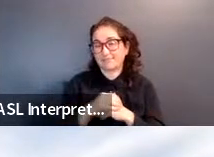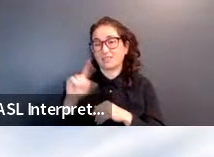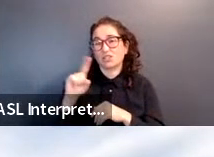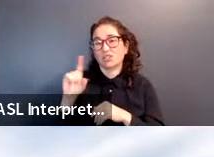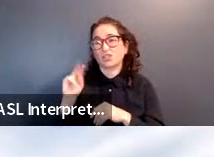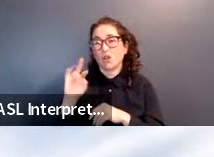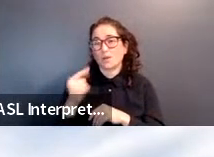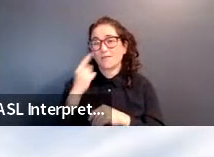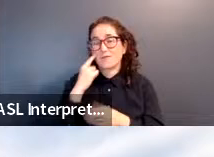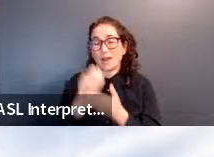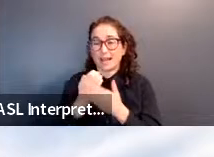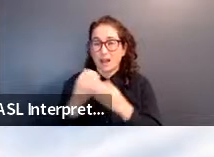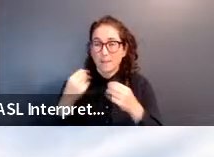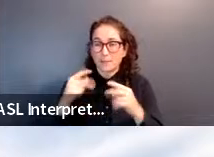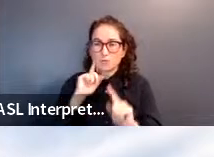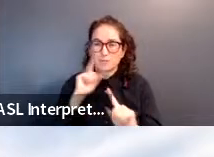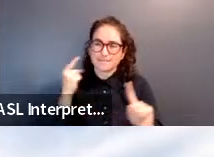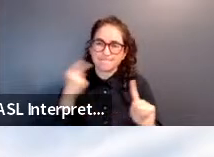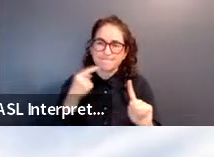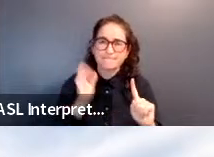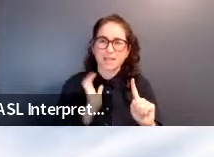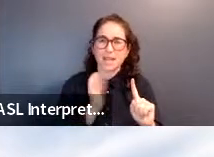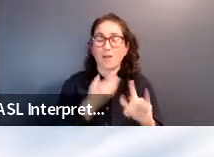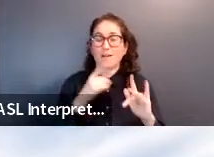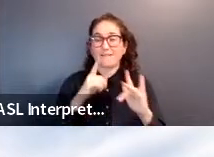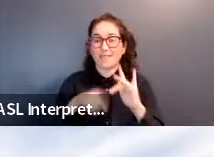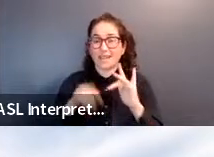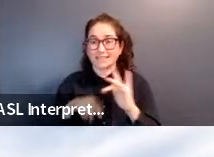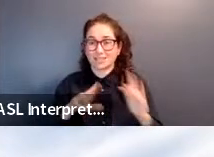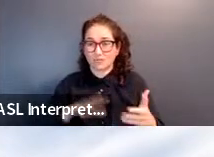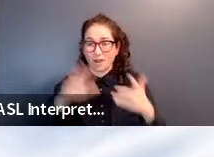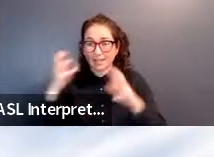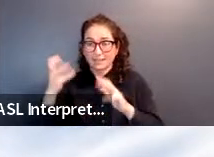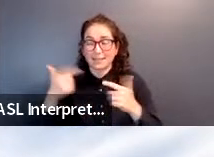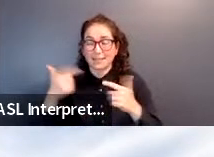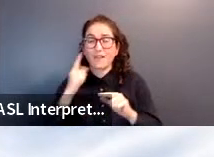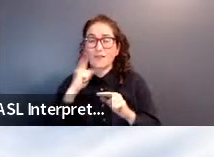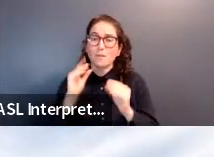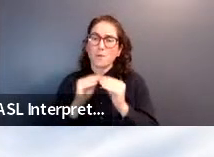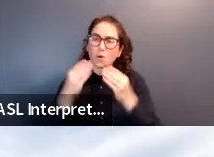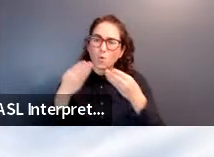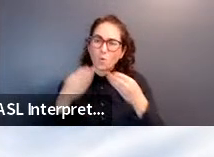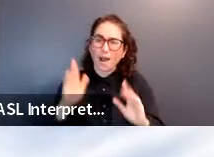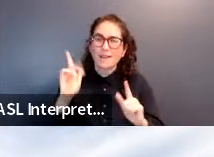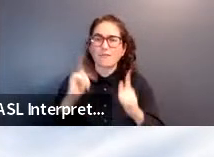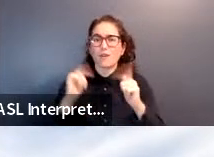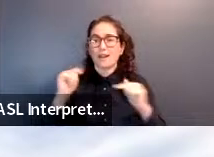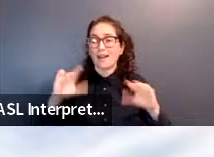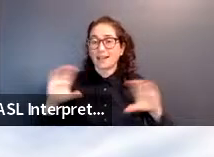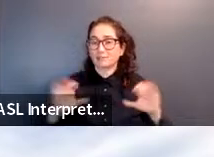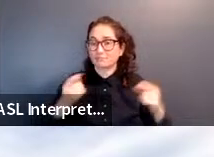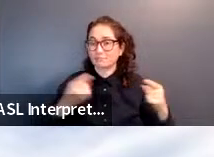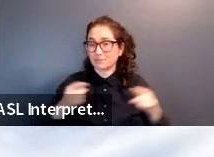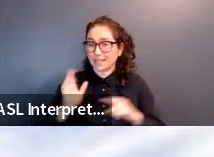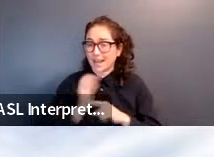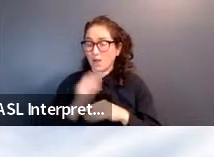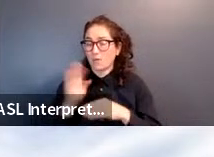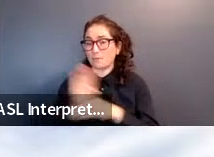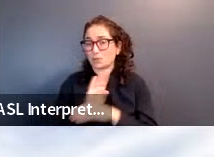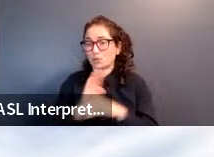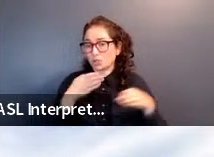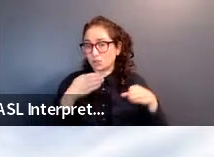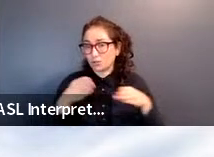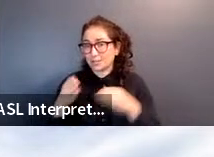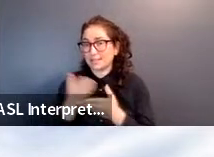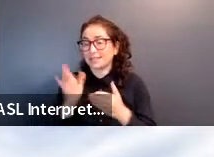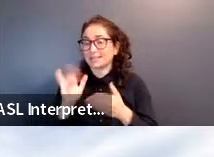opportunity will take aim at our storefront vacancy crisis by allowing a much wider variety of activities to occur in our commercial streets, things